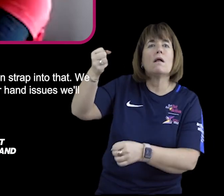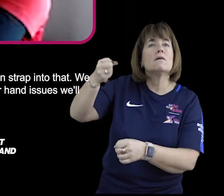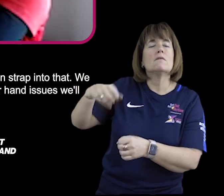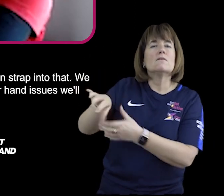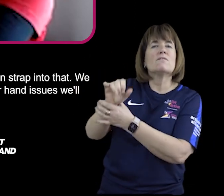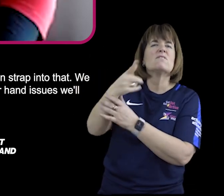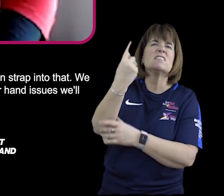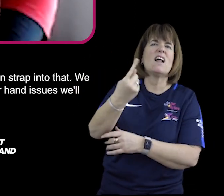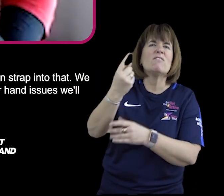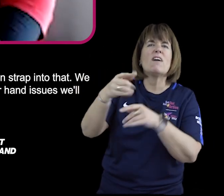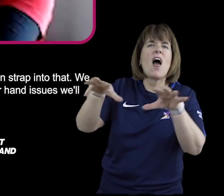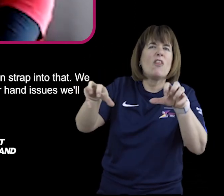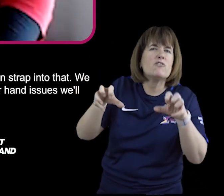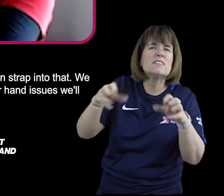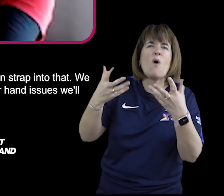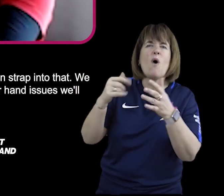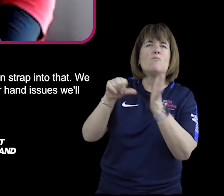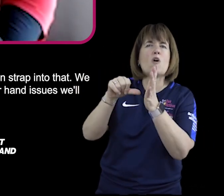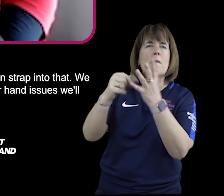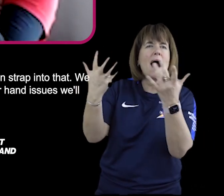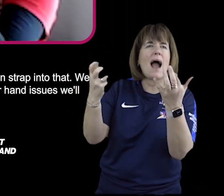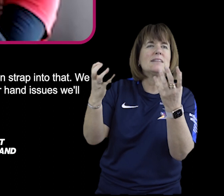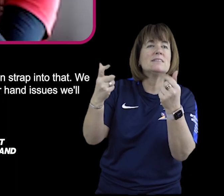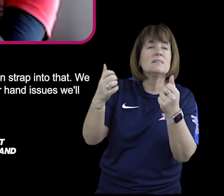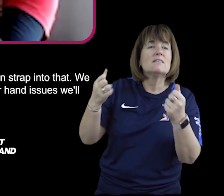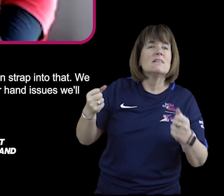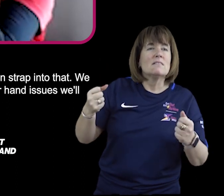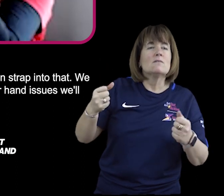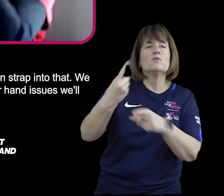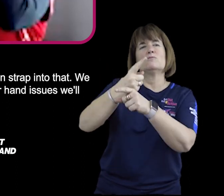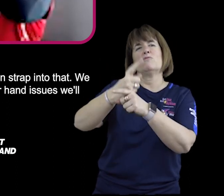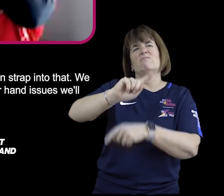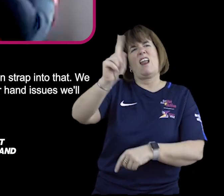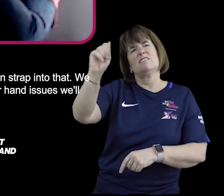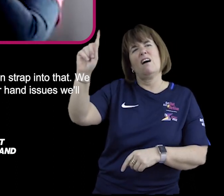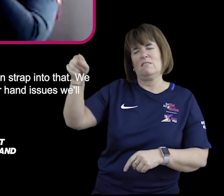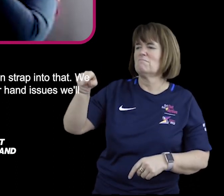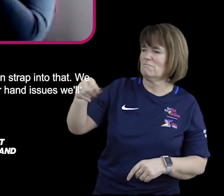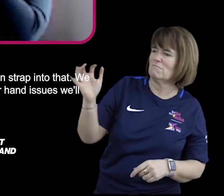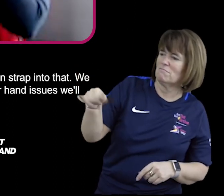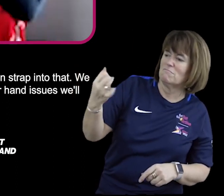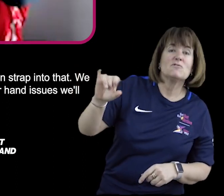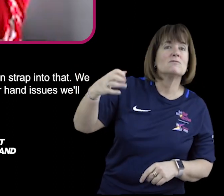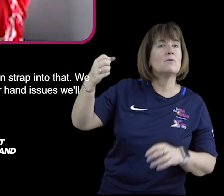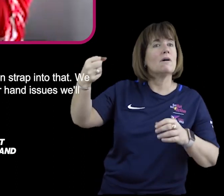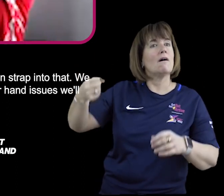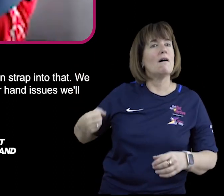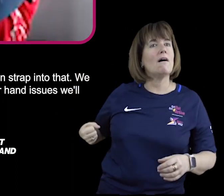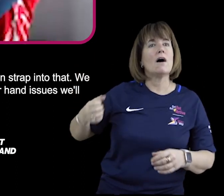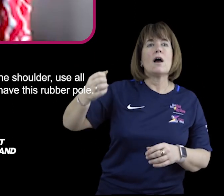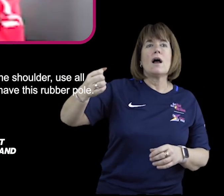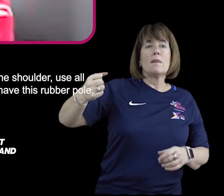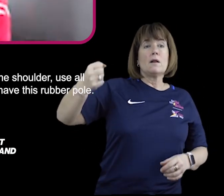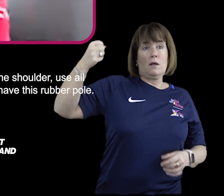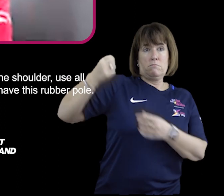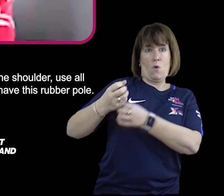handy if you've got arthritis. Wow. Okay, or other hand issues we'll come to later.